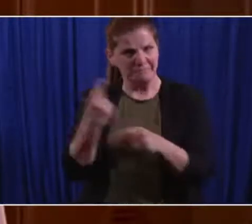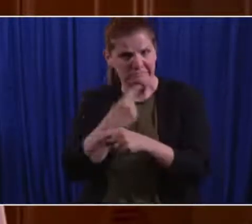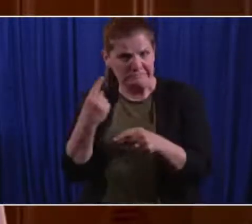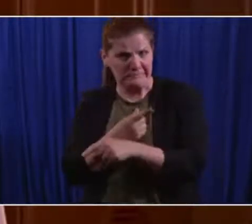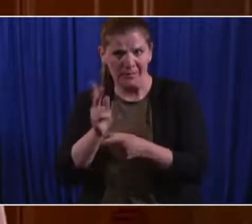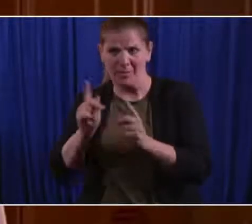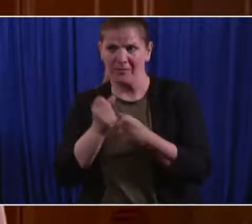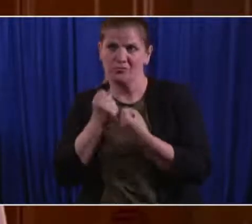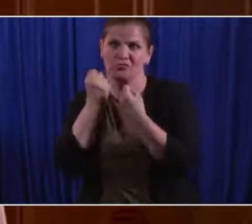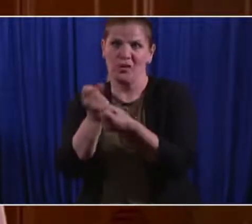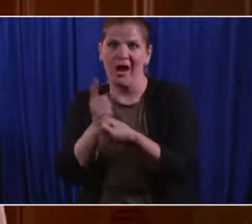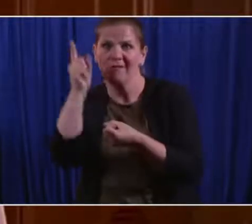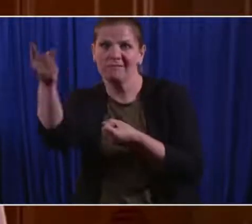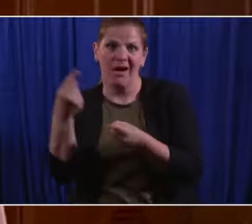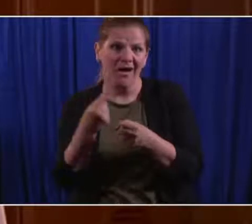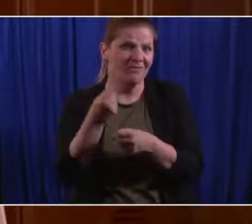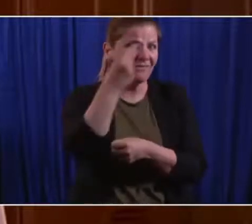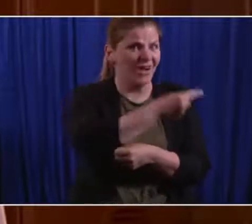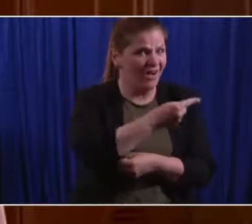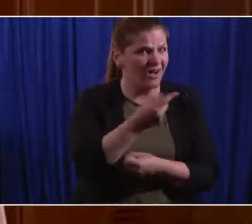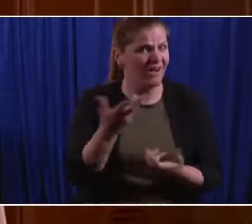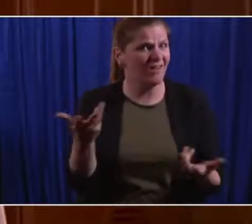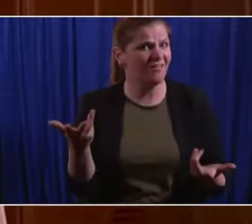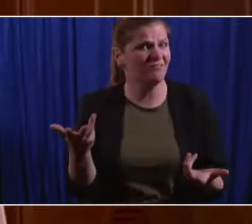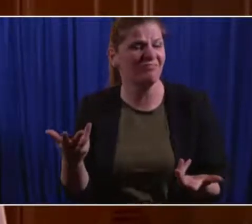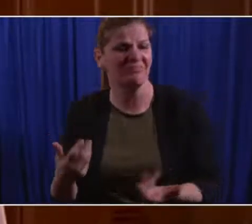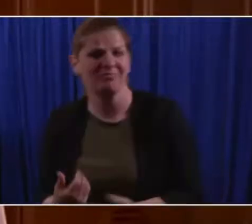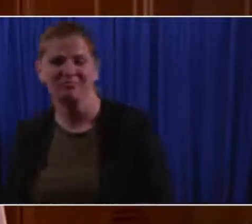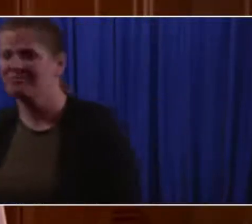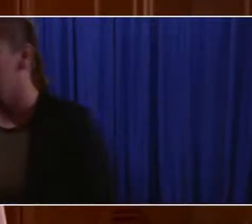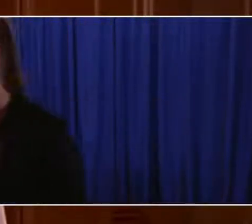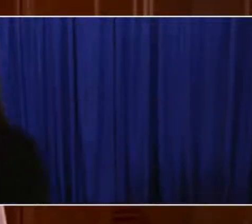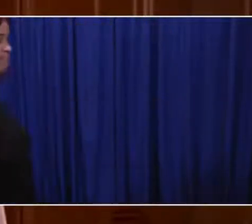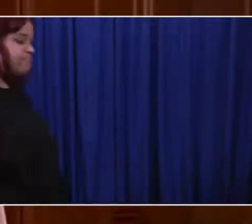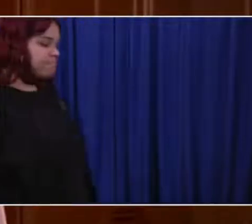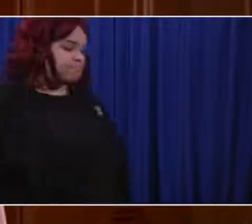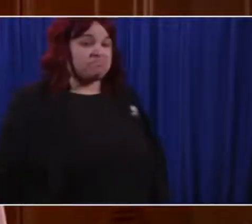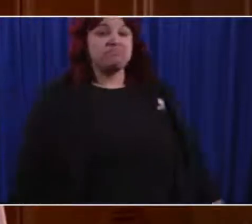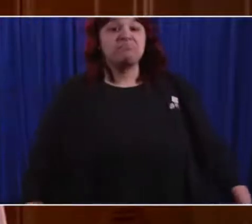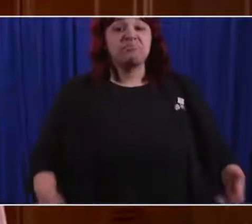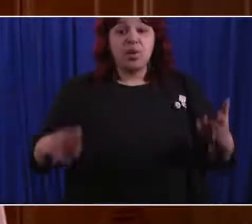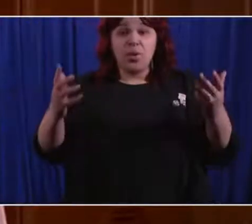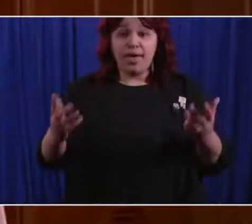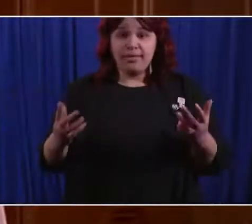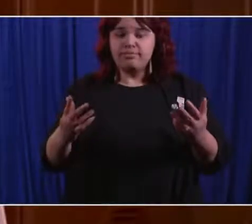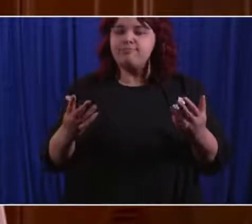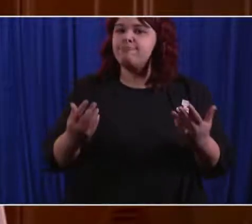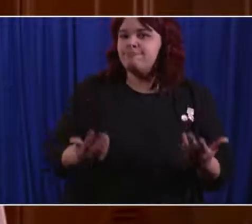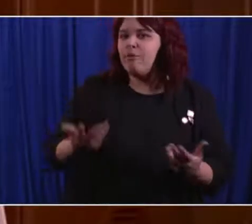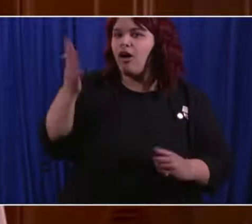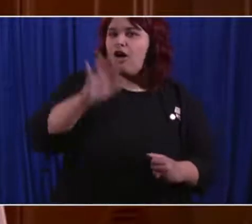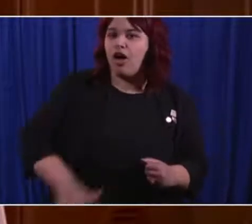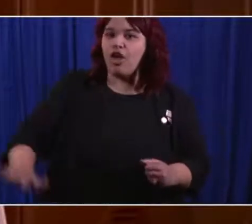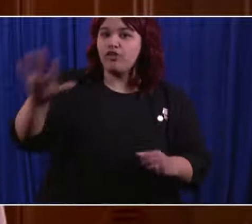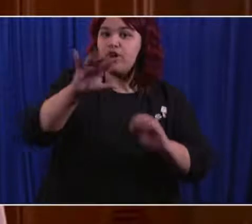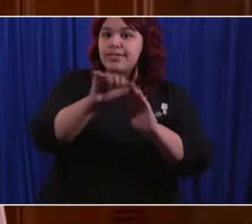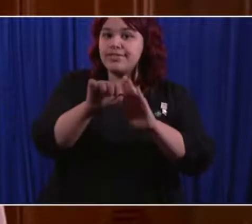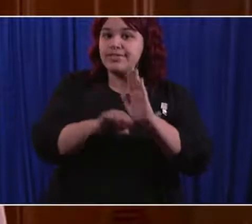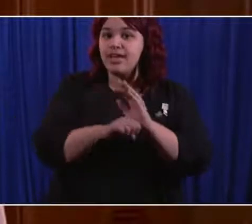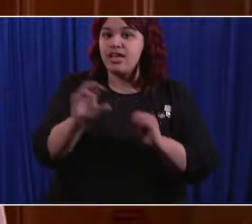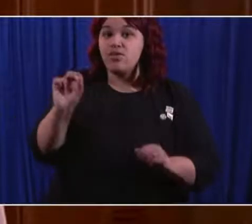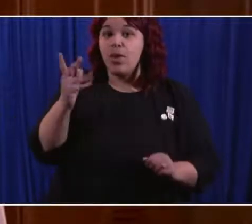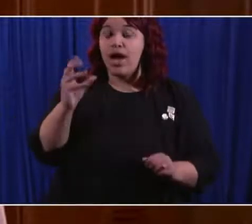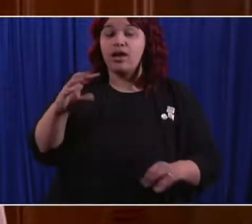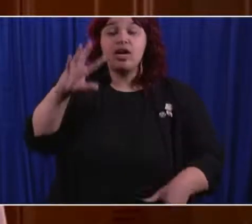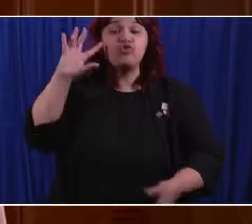we have 1,300 locations around the state of Ohio, and the goal was that everybody would be able to get it close to home. But we also know